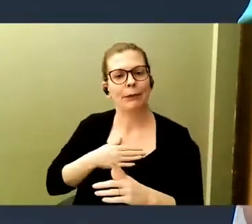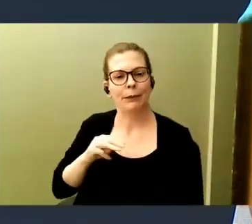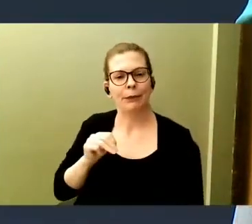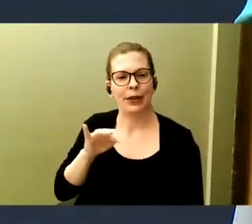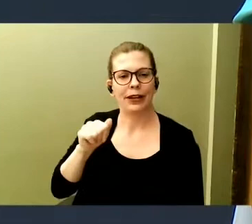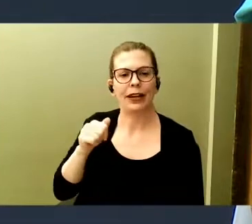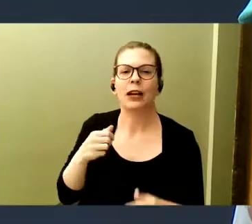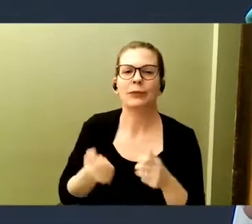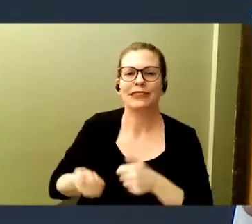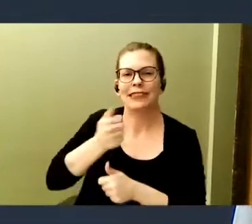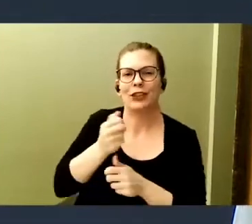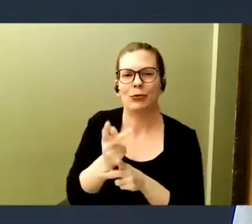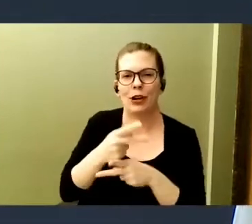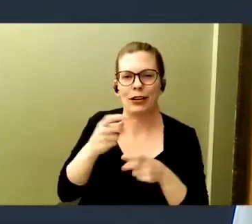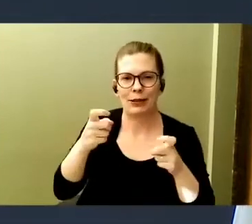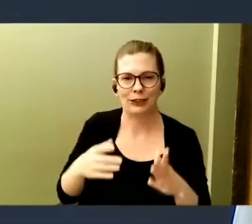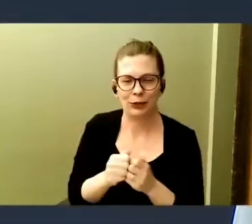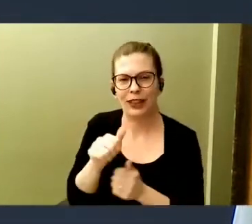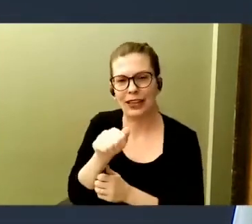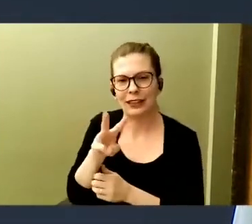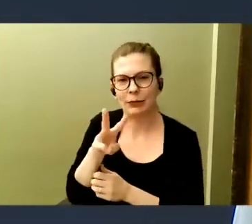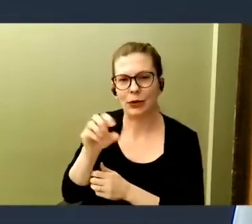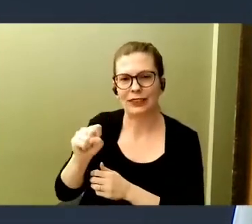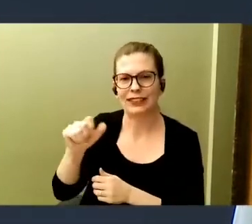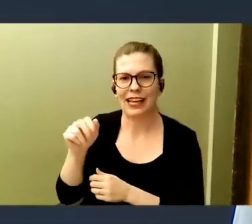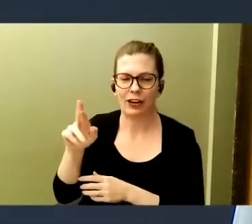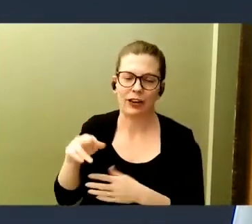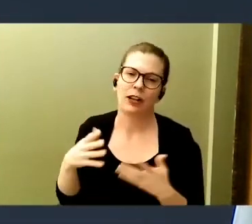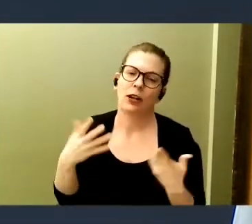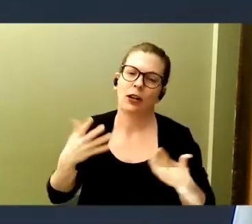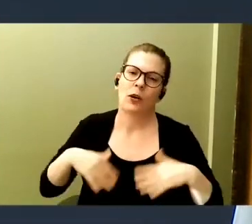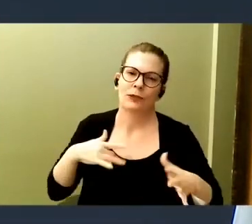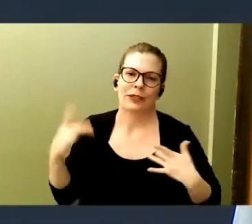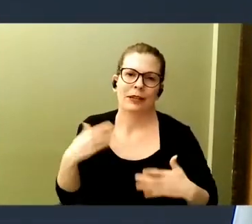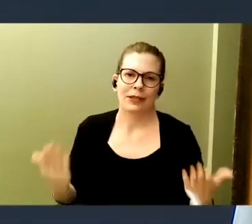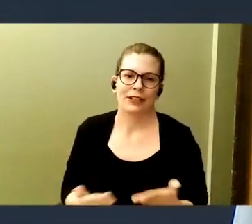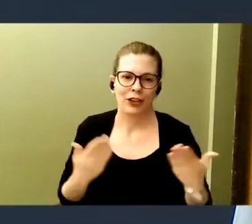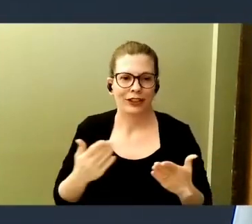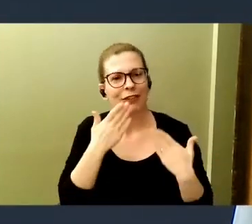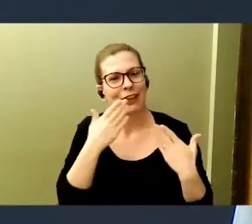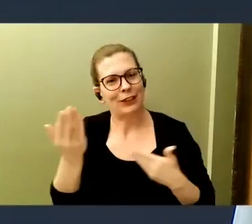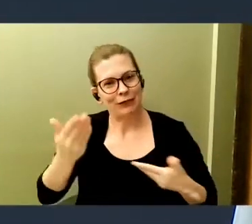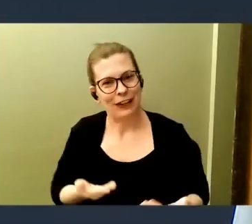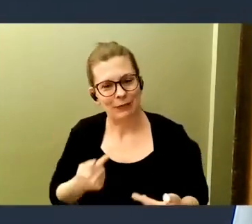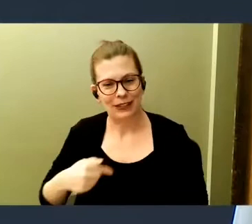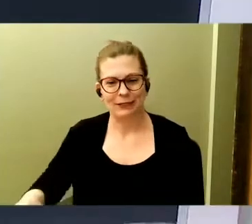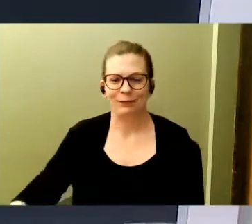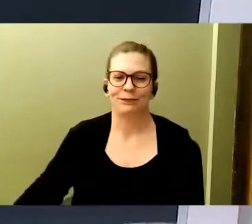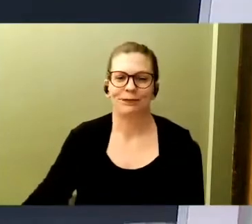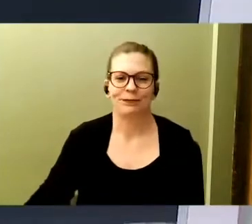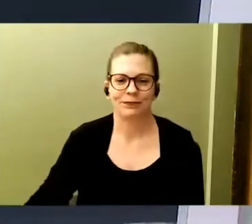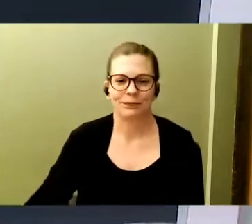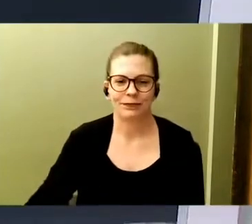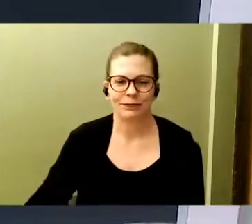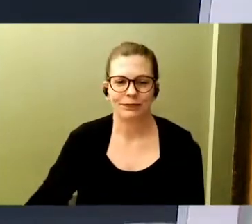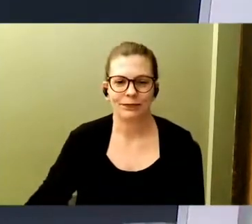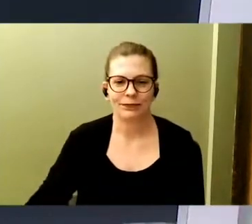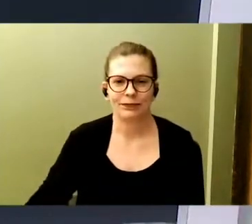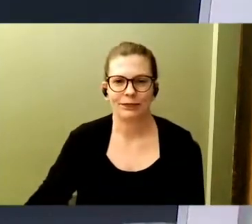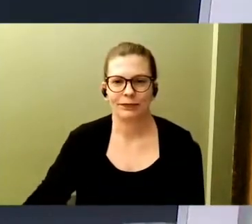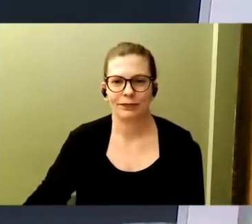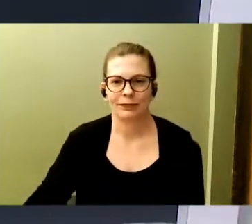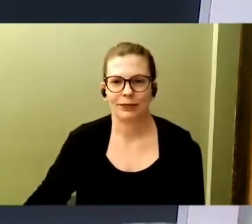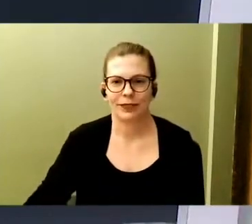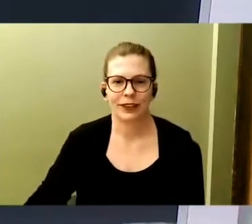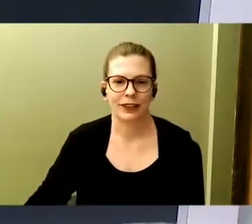with AWS AI. Really excited to be here. Thanks for having me. Welcome. I mean, our pleasure. Thank you. We love to learn